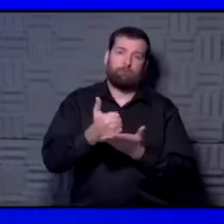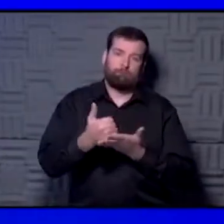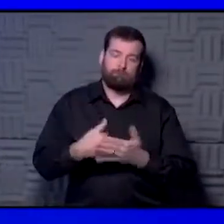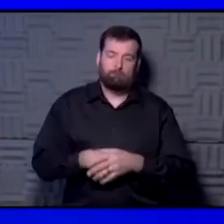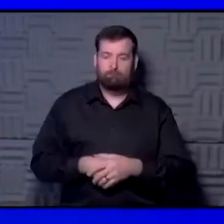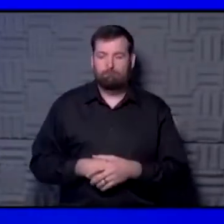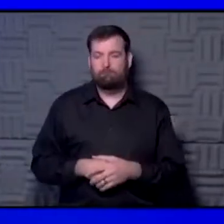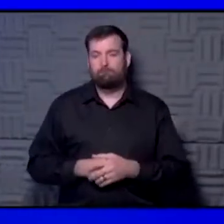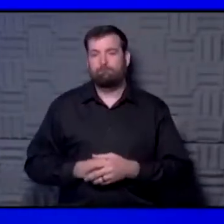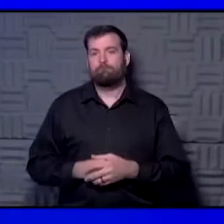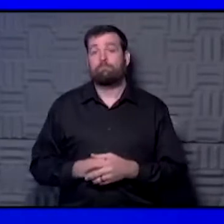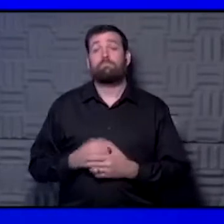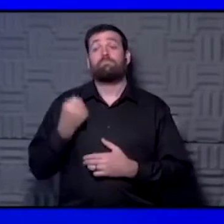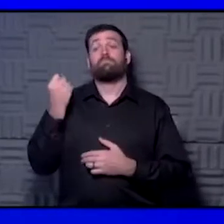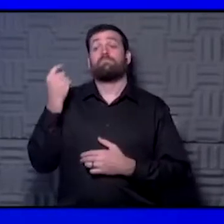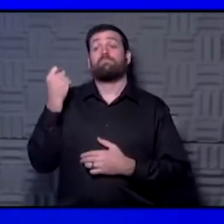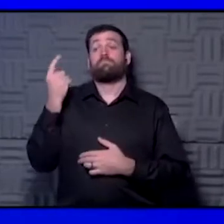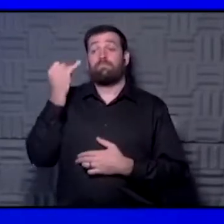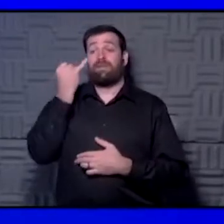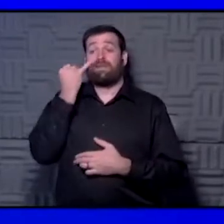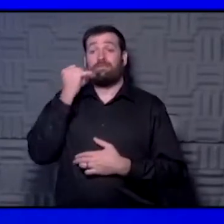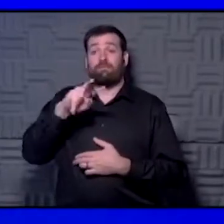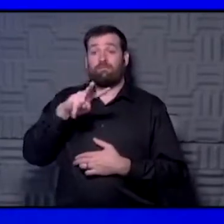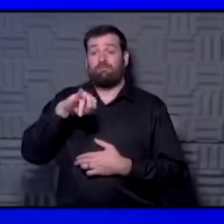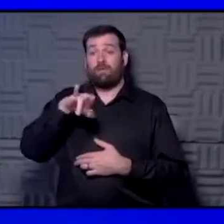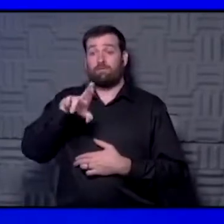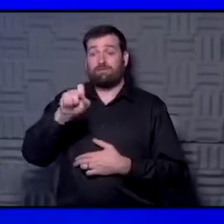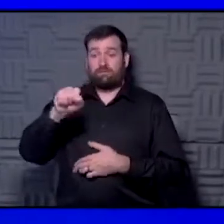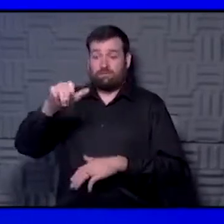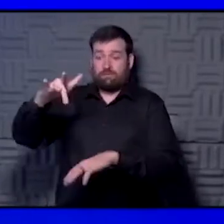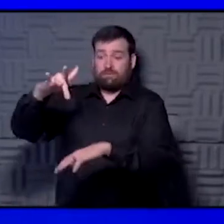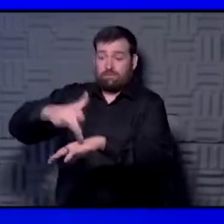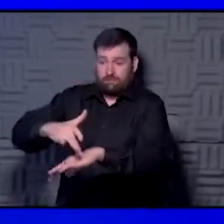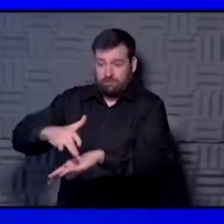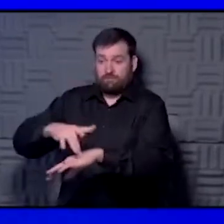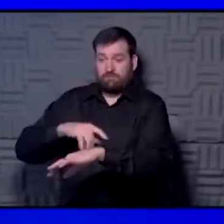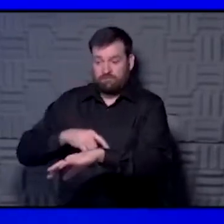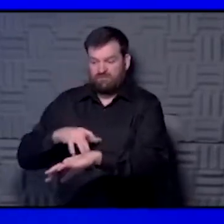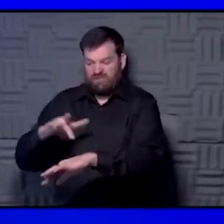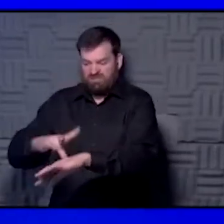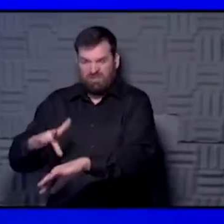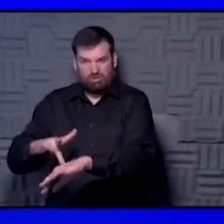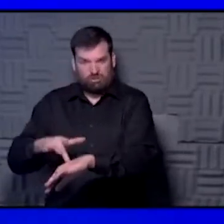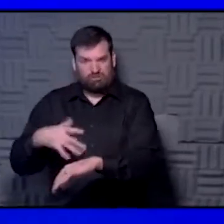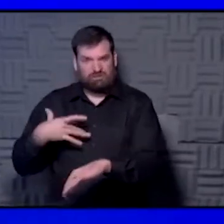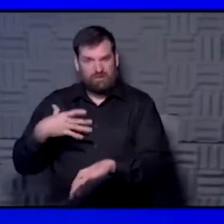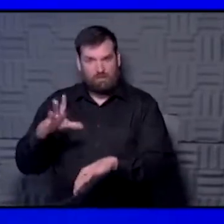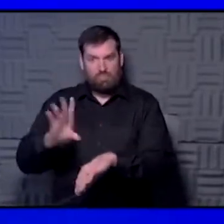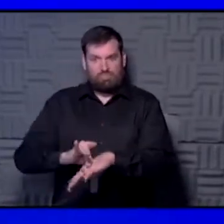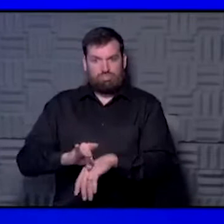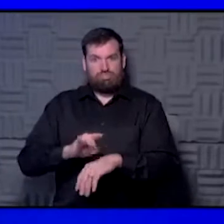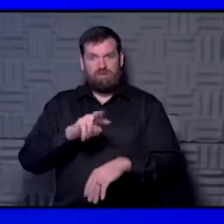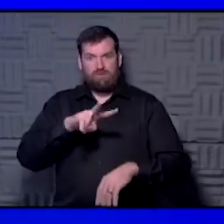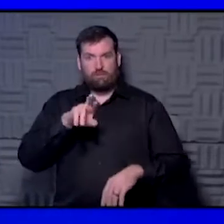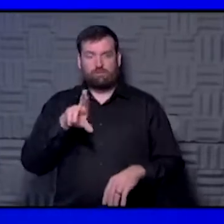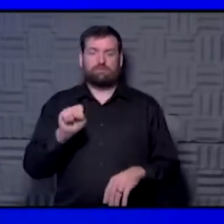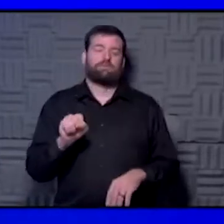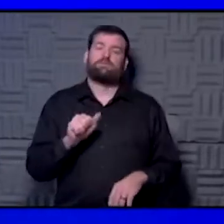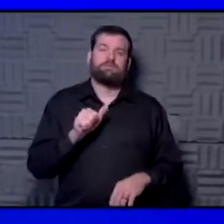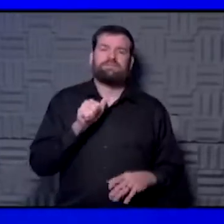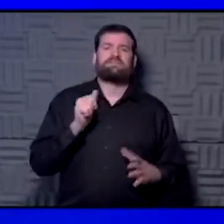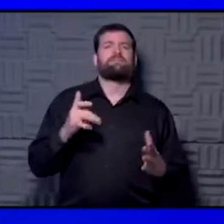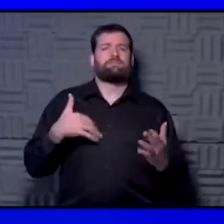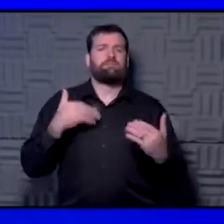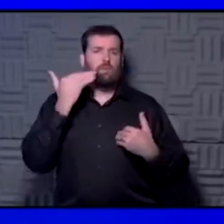But if the virus is on a surface and I am touching it, I'm also being very wary that I'm not going to be touching my hands to